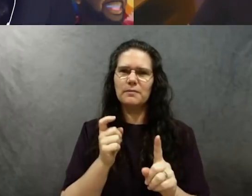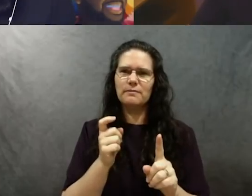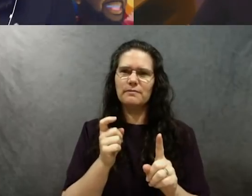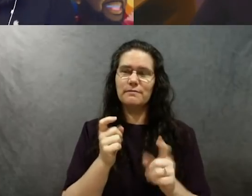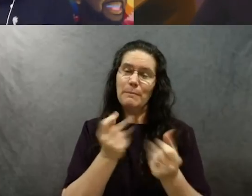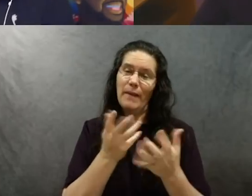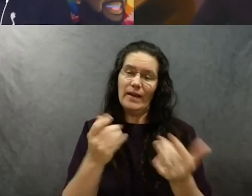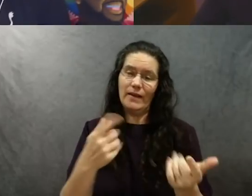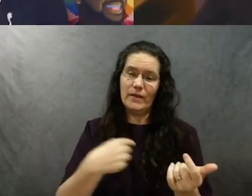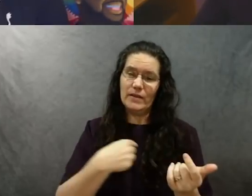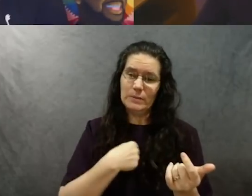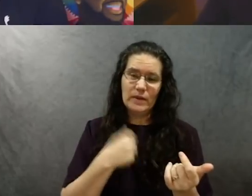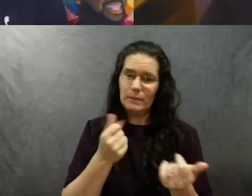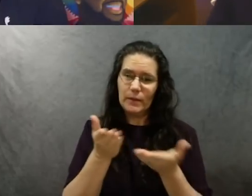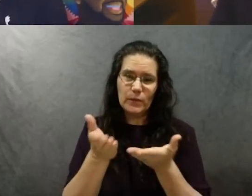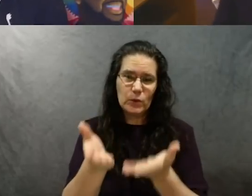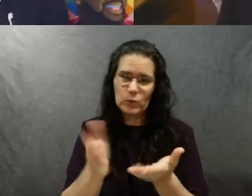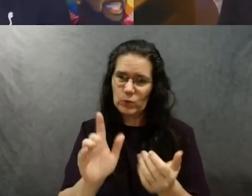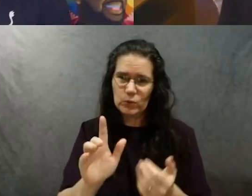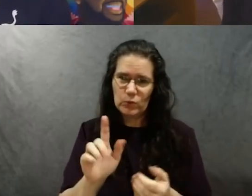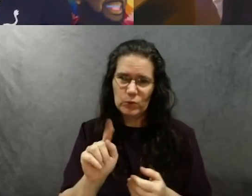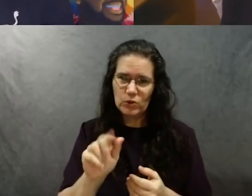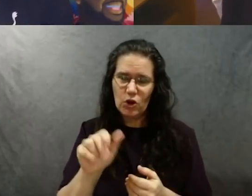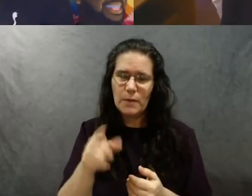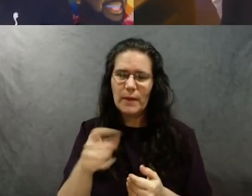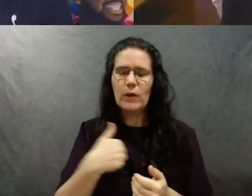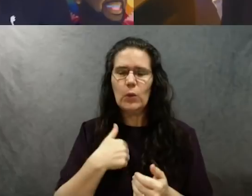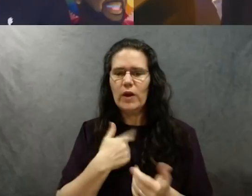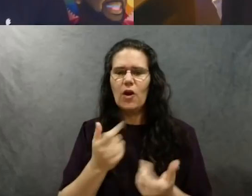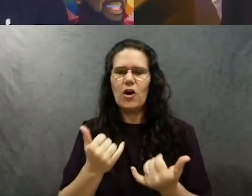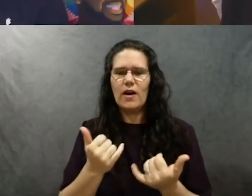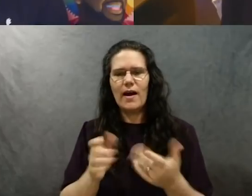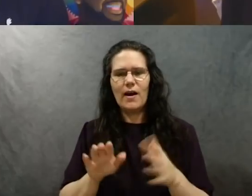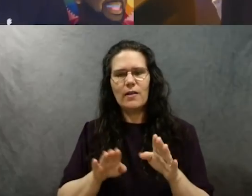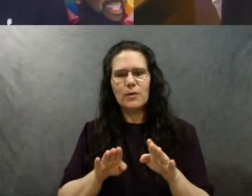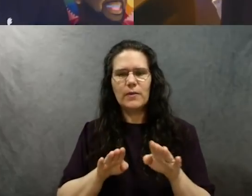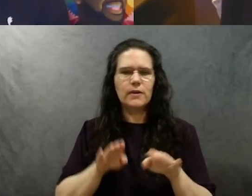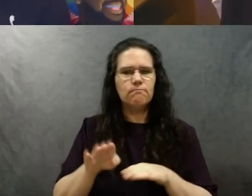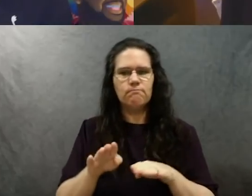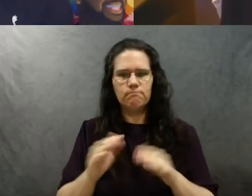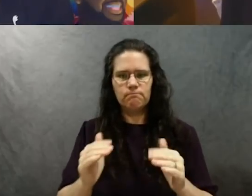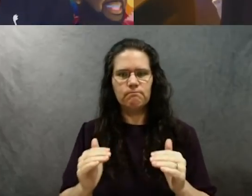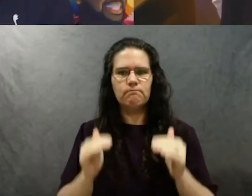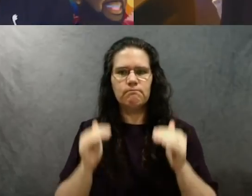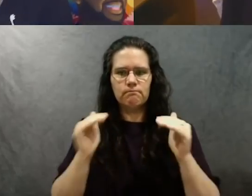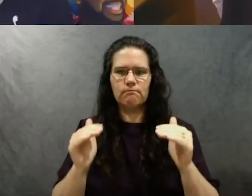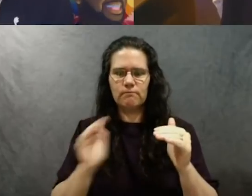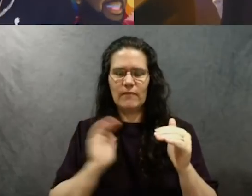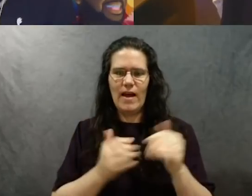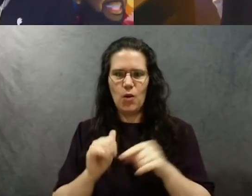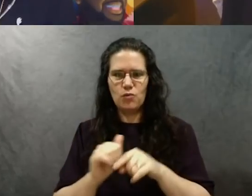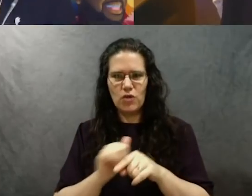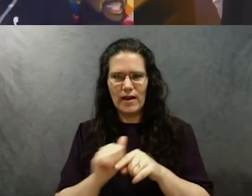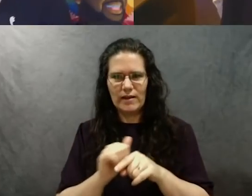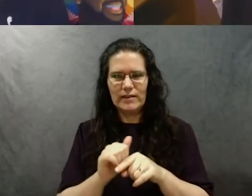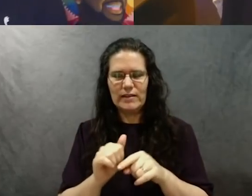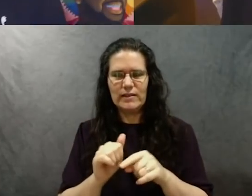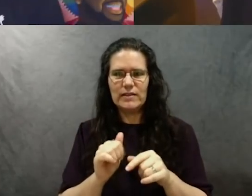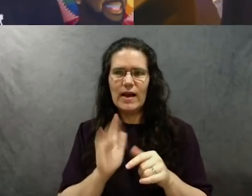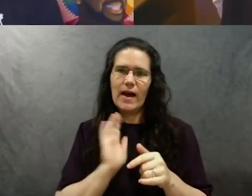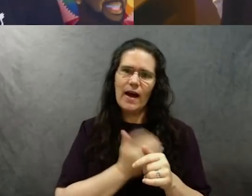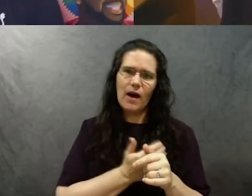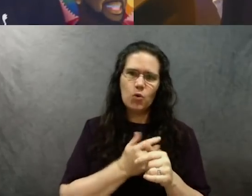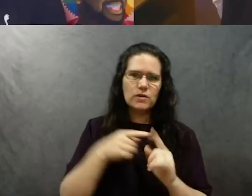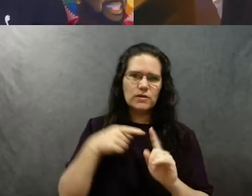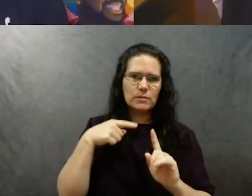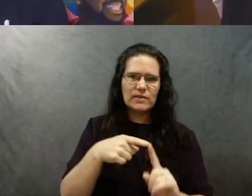Tara, we're stepping up the practice to hold not just our particular struggle, but also